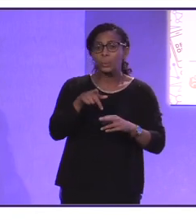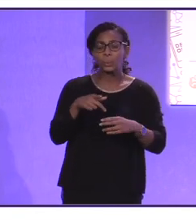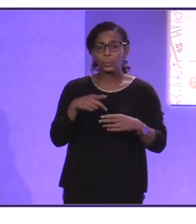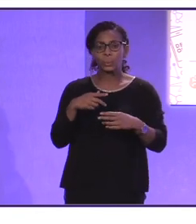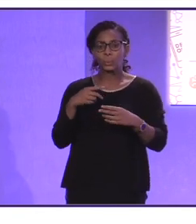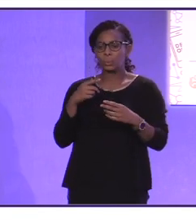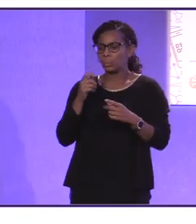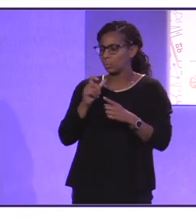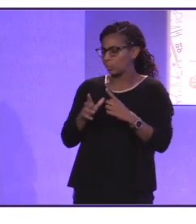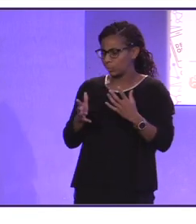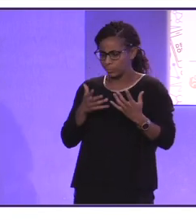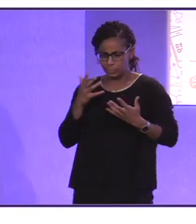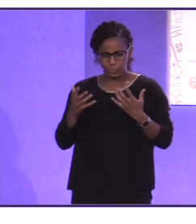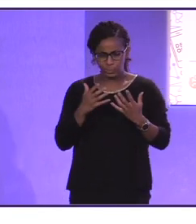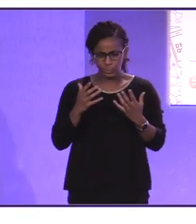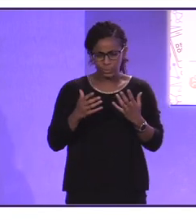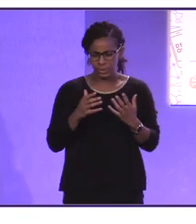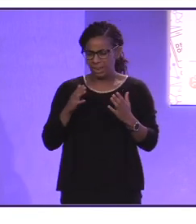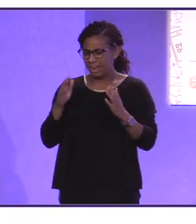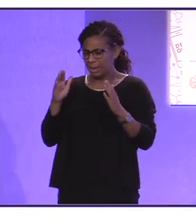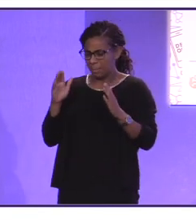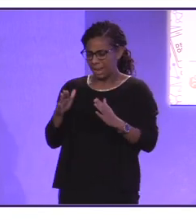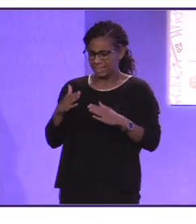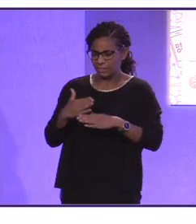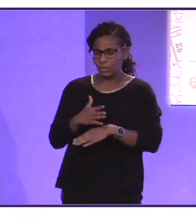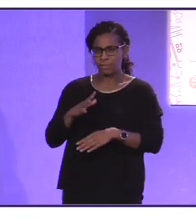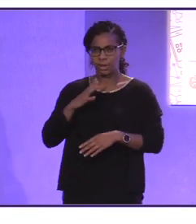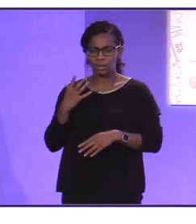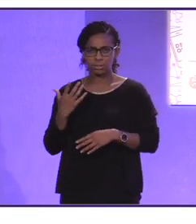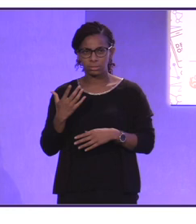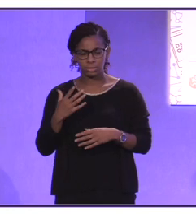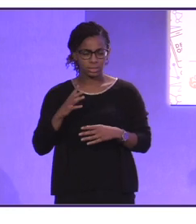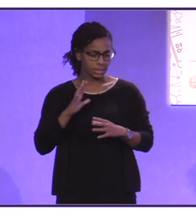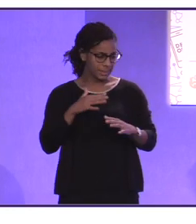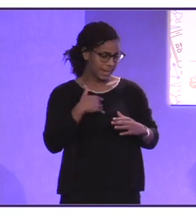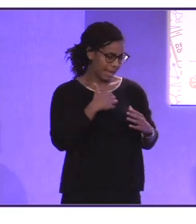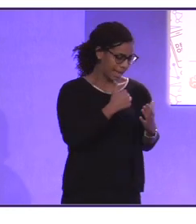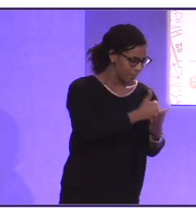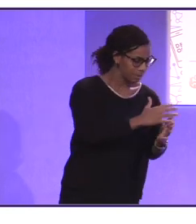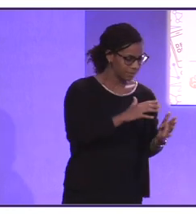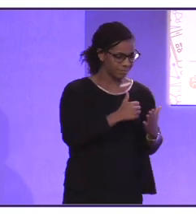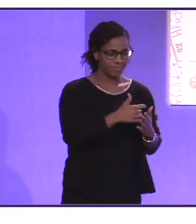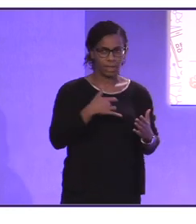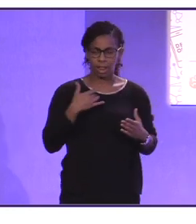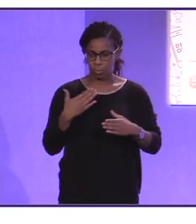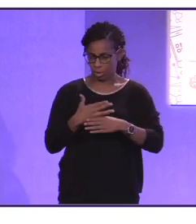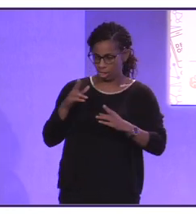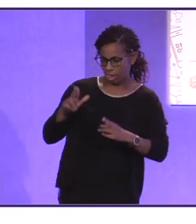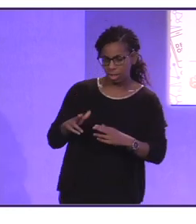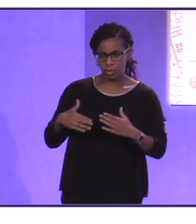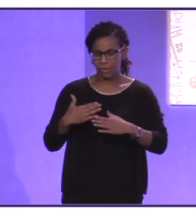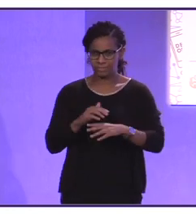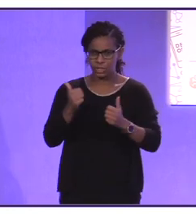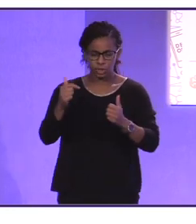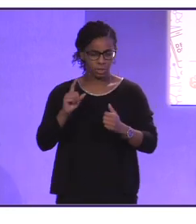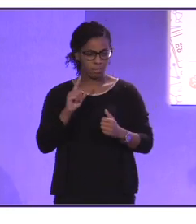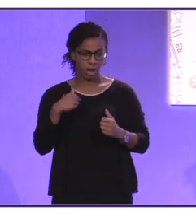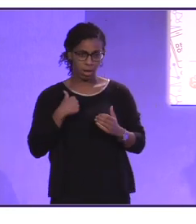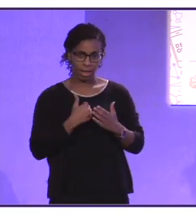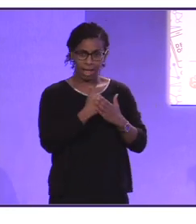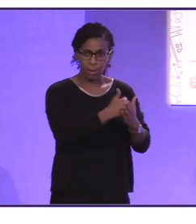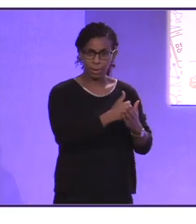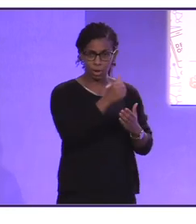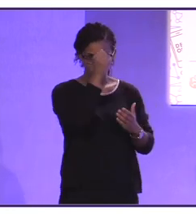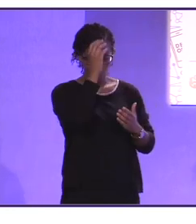less efficient things, but that help other people, that help bring team members forward, that help train new people, that help share knowledge, that help